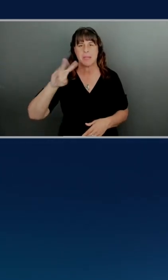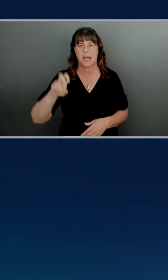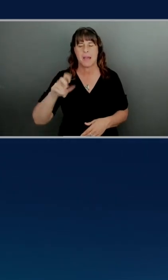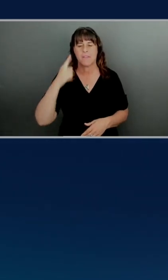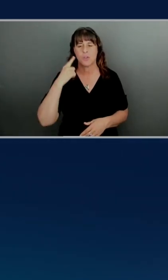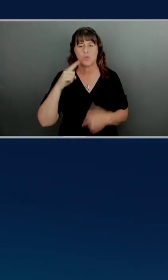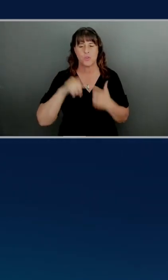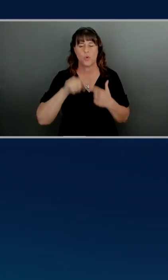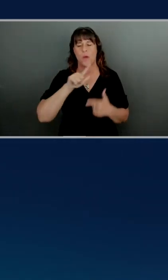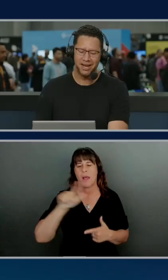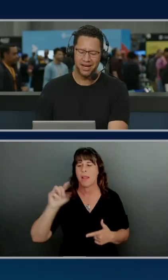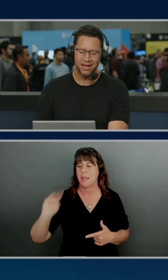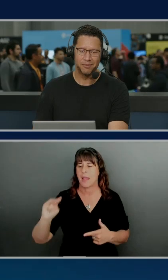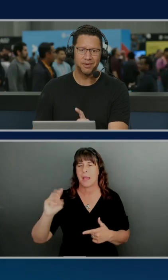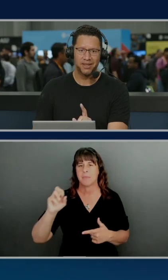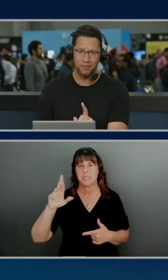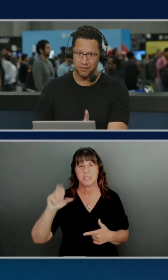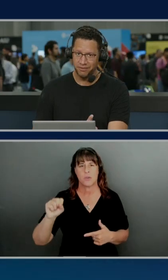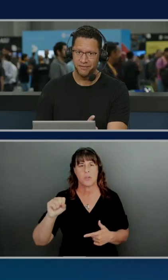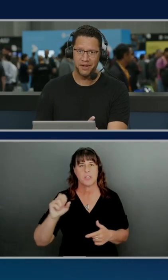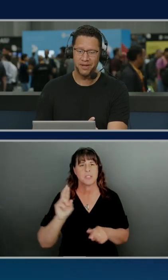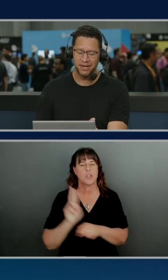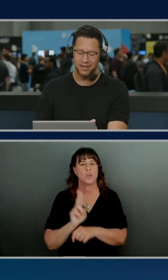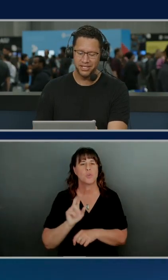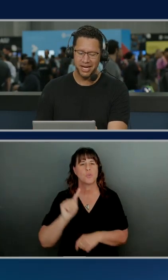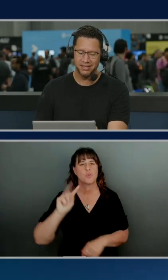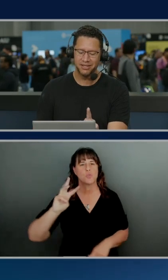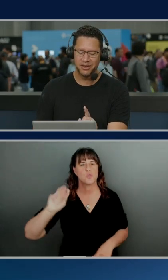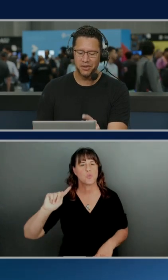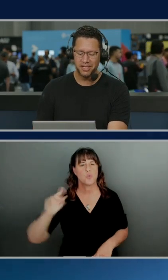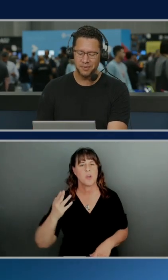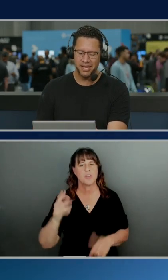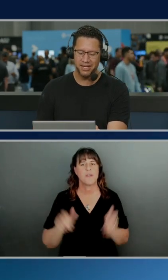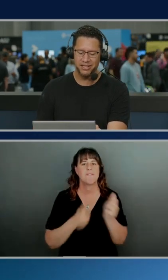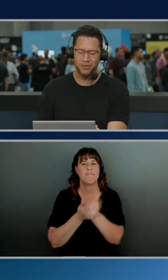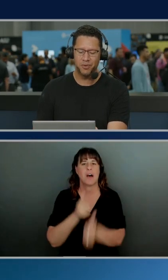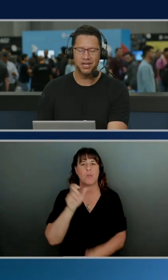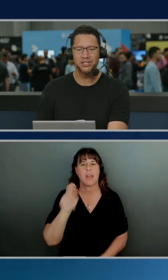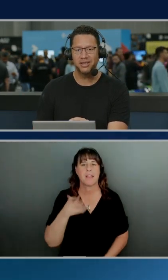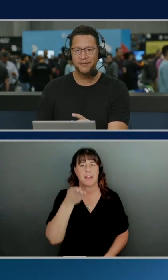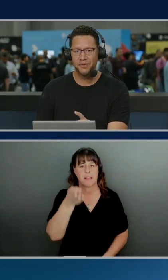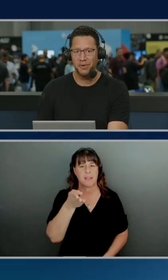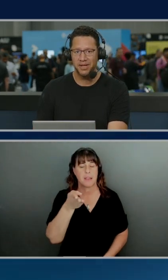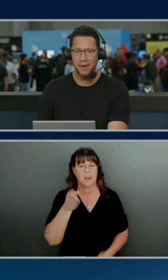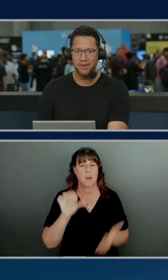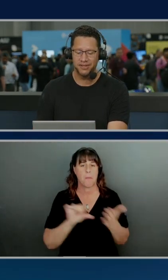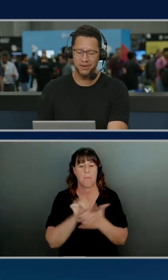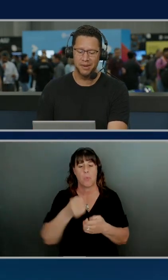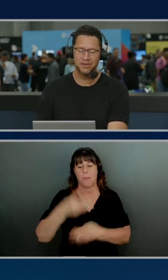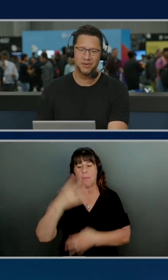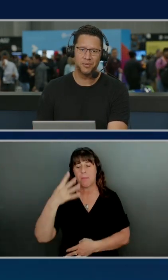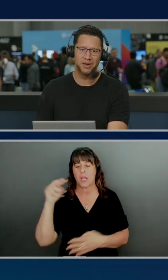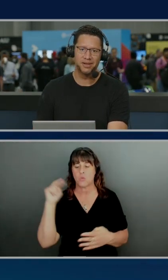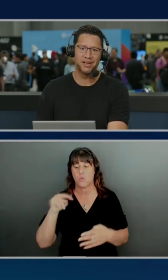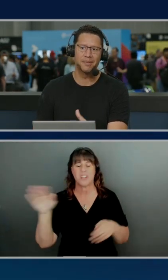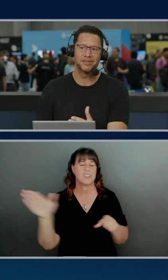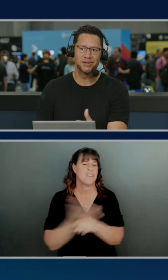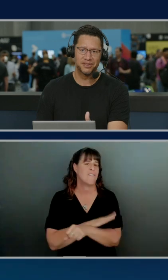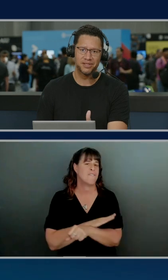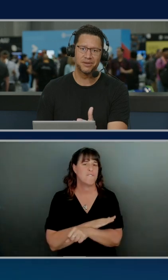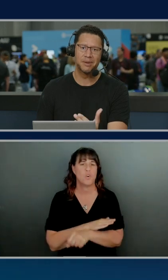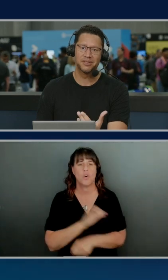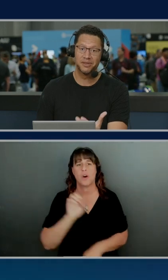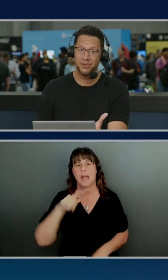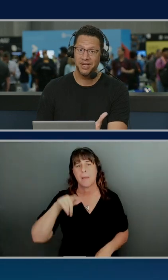series on Twitch and follow that link in the chat. Go to this page, watch the full episode, episode 1,